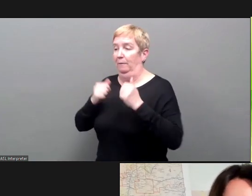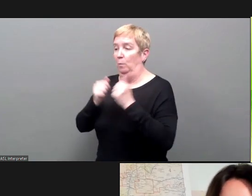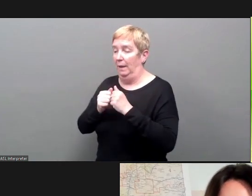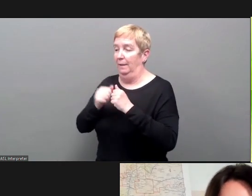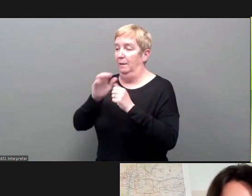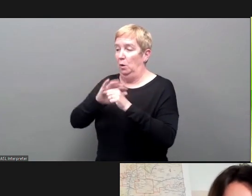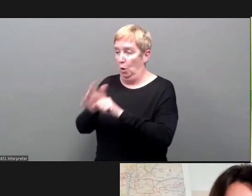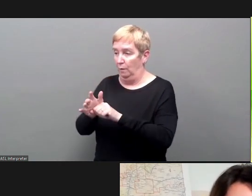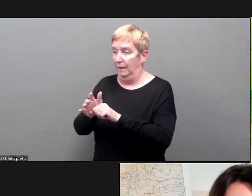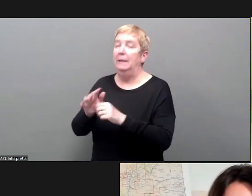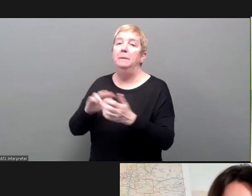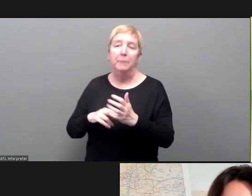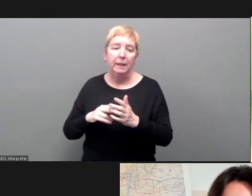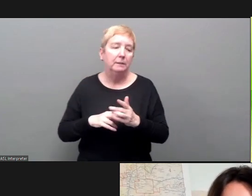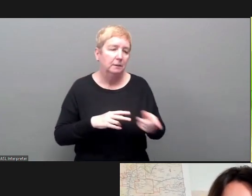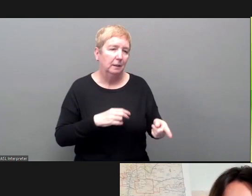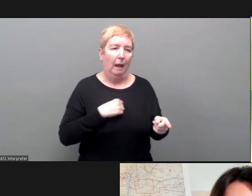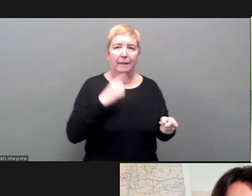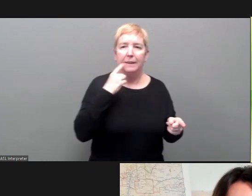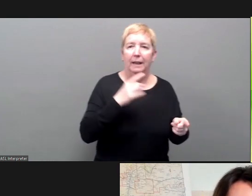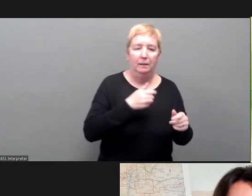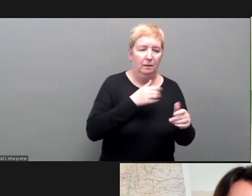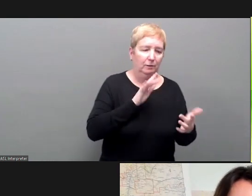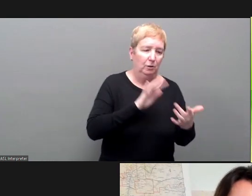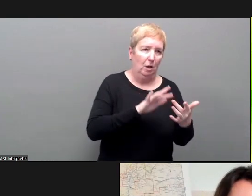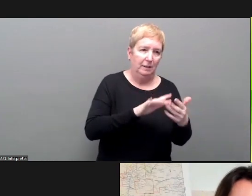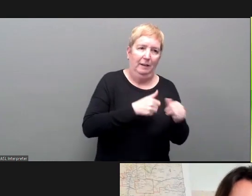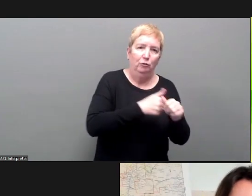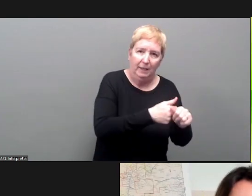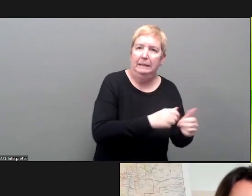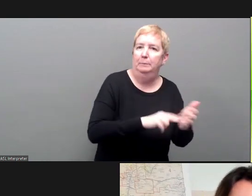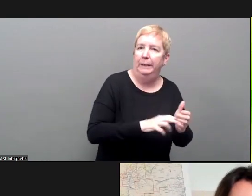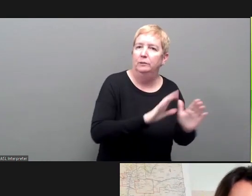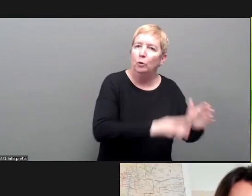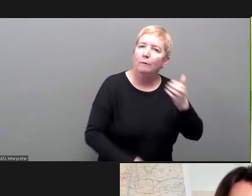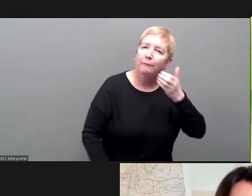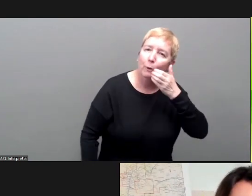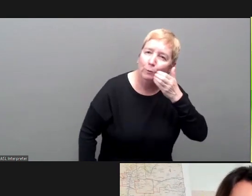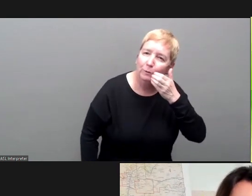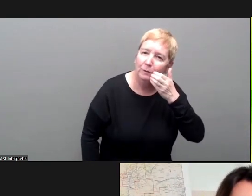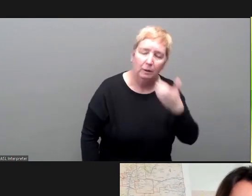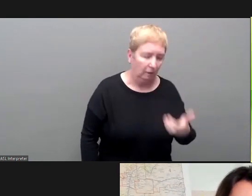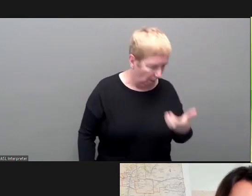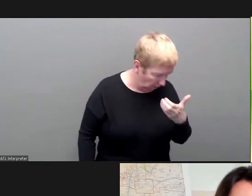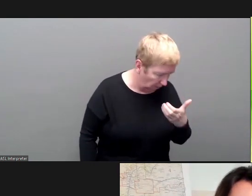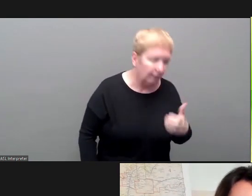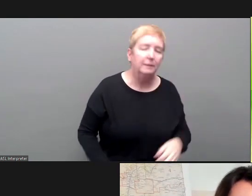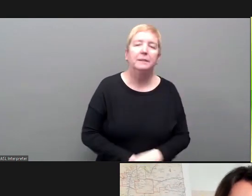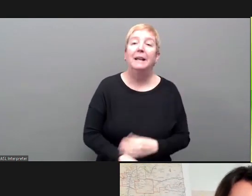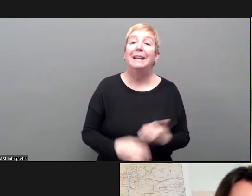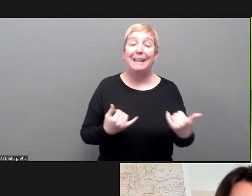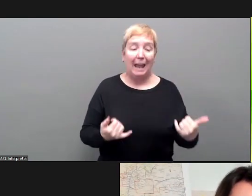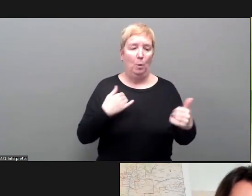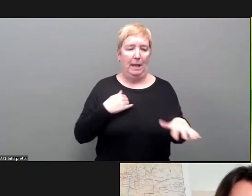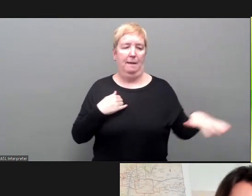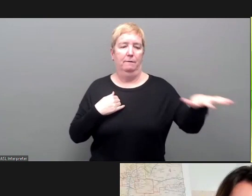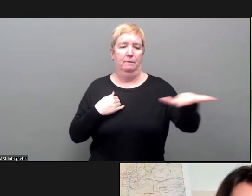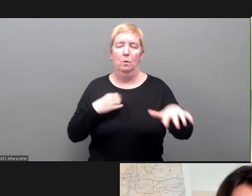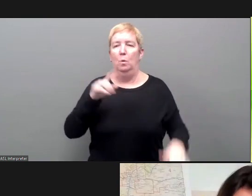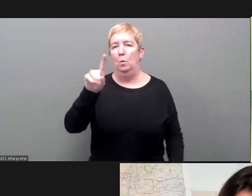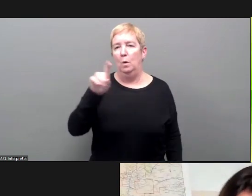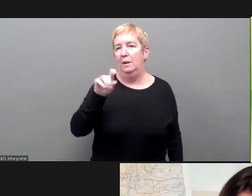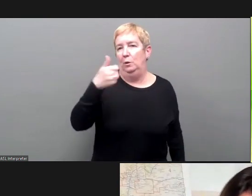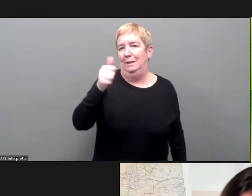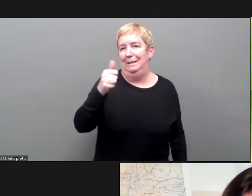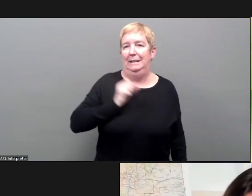the interconnectivity of internet and technology can do. Right now, we have 110 staff that work for